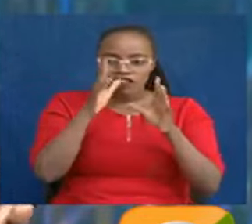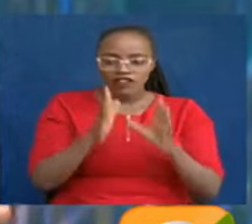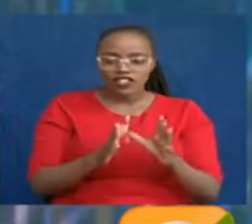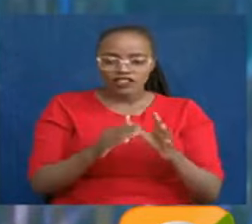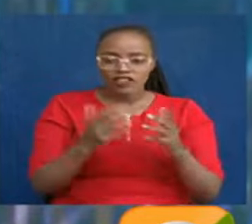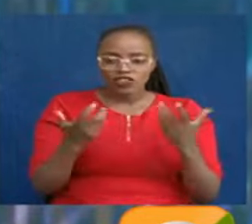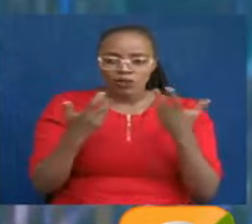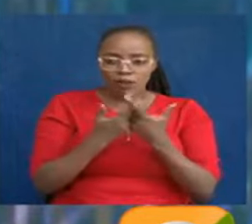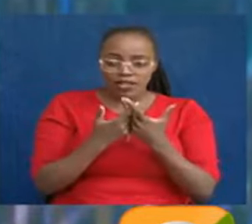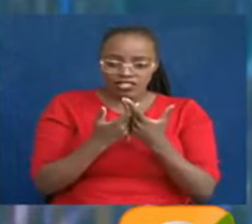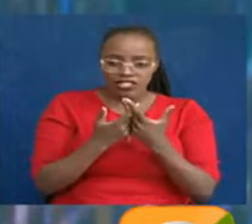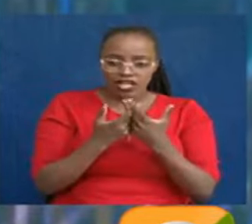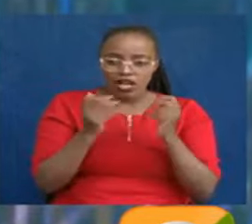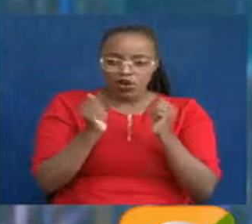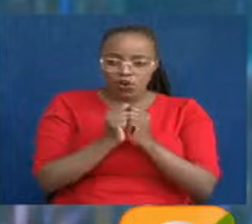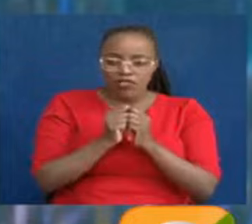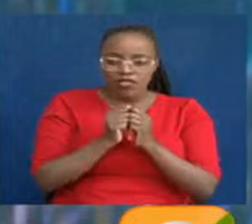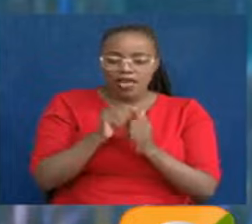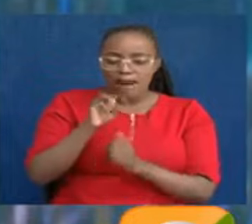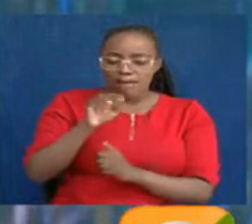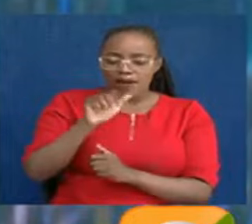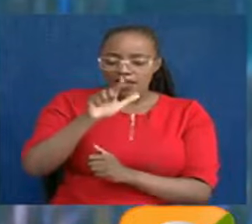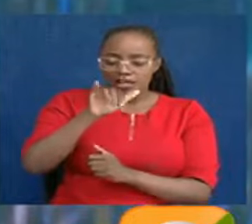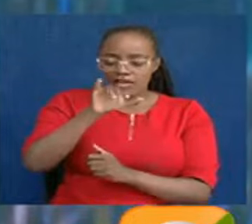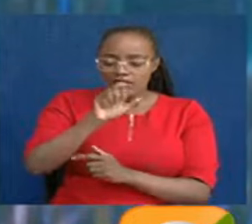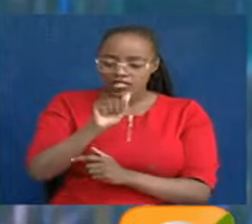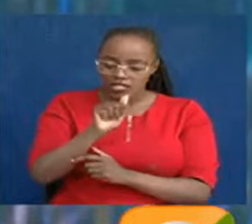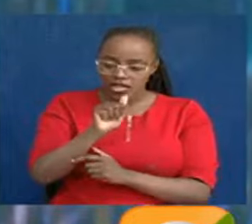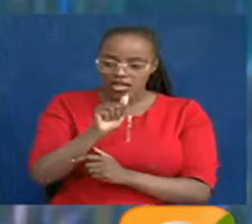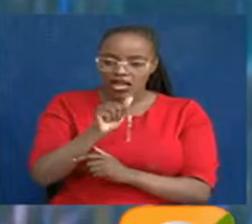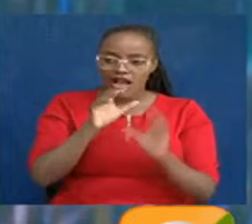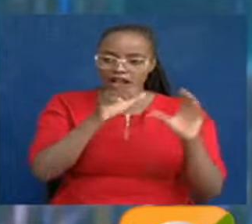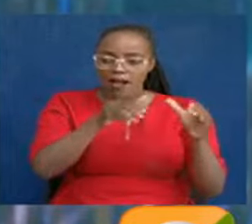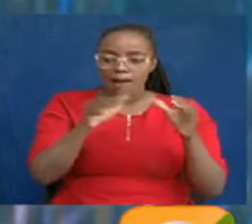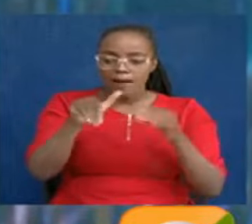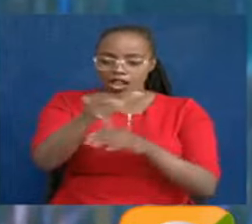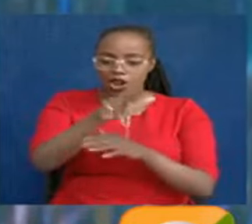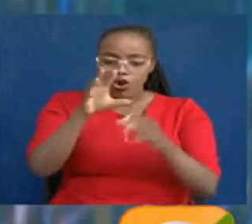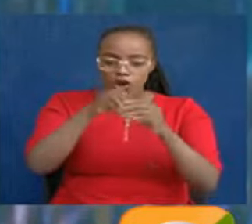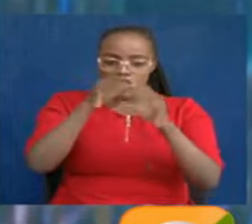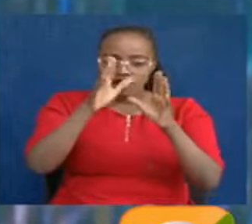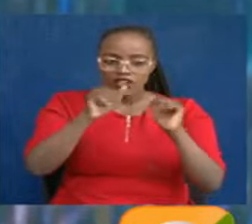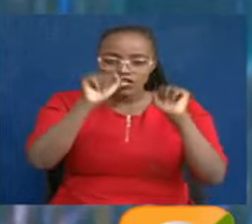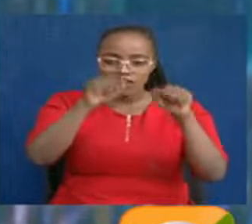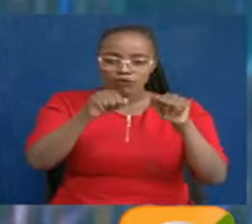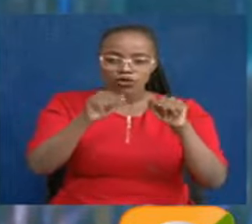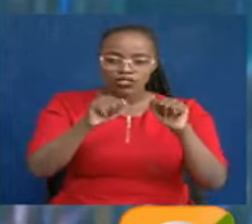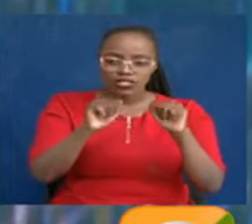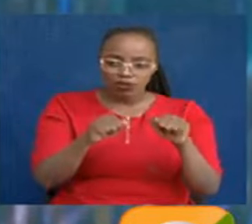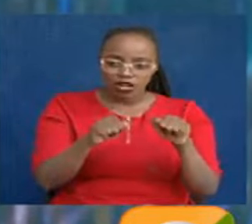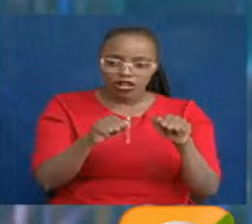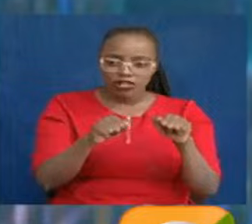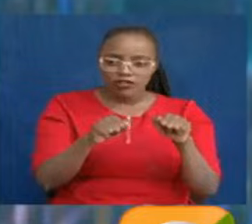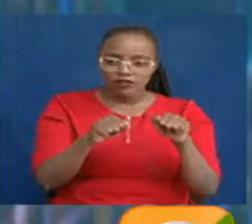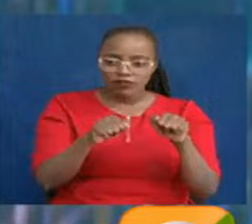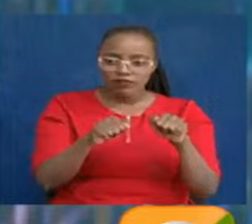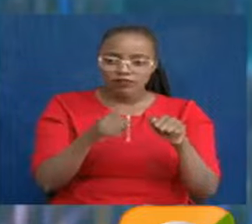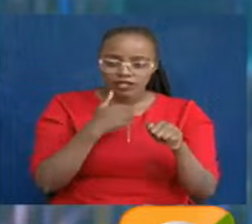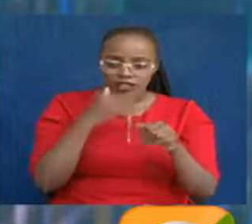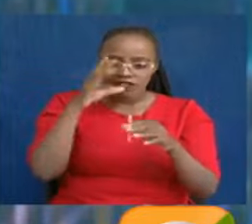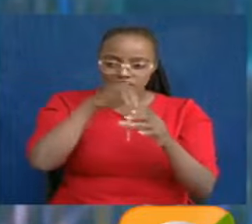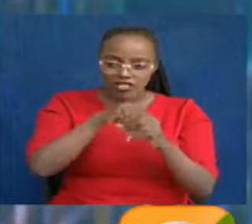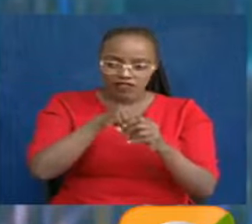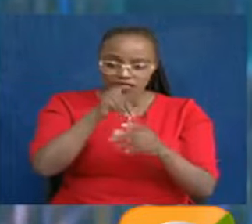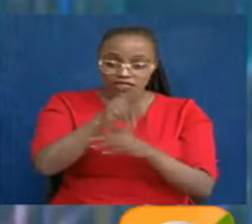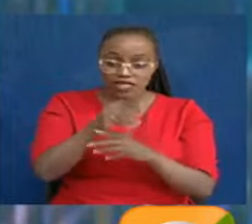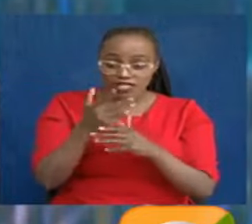match make with the Malaysian companies, so that the local investors are able to invest in the brick and